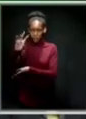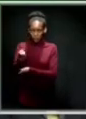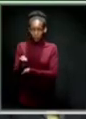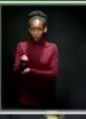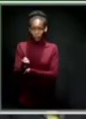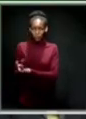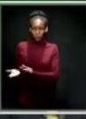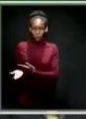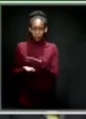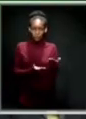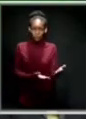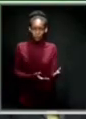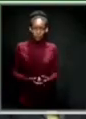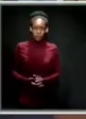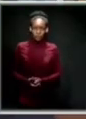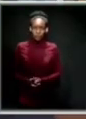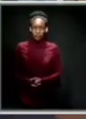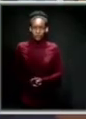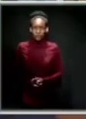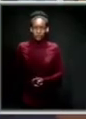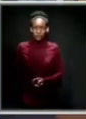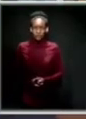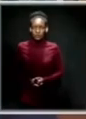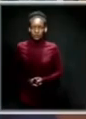you, Mayor Muriel.